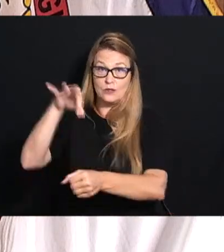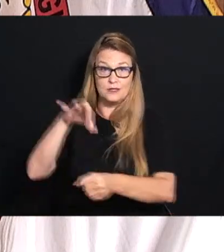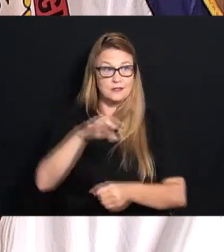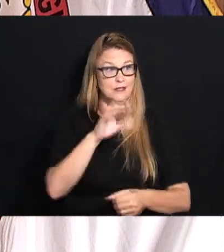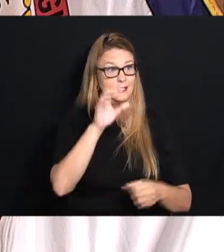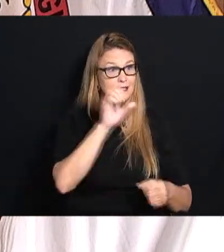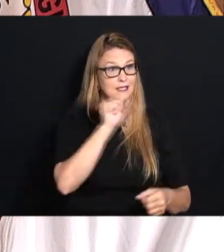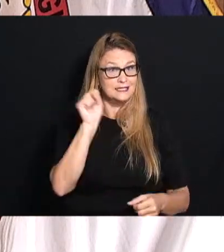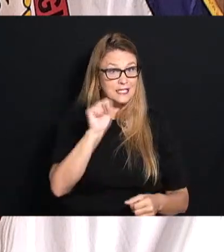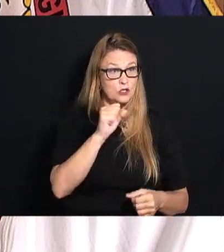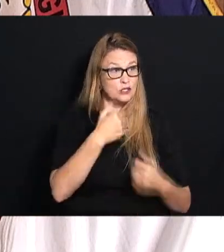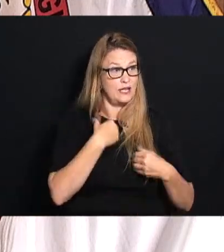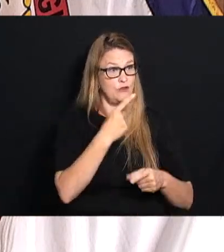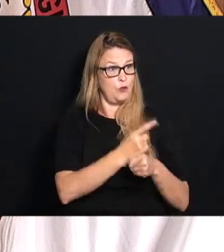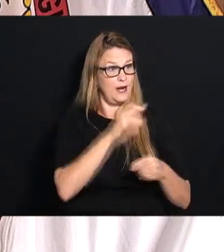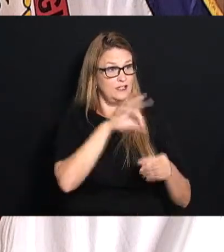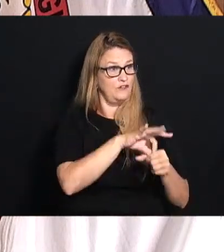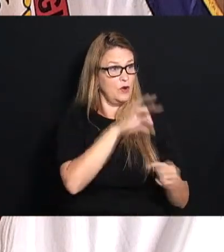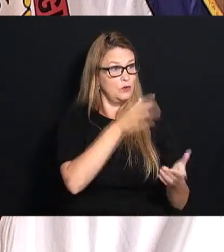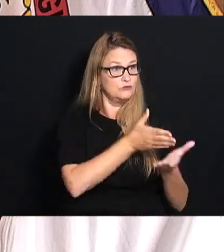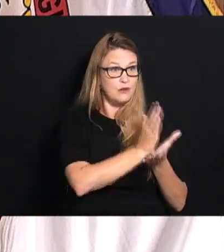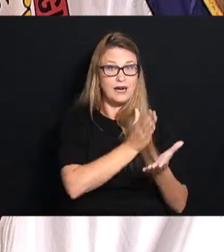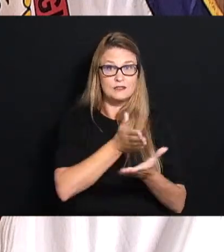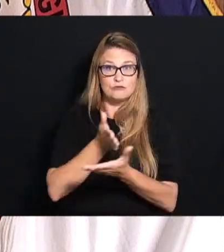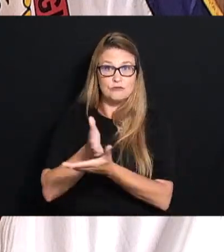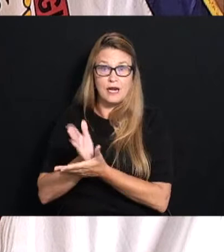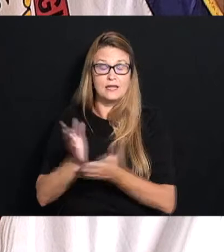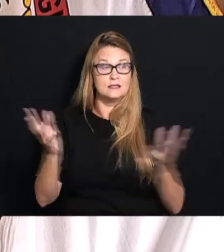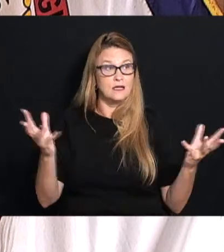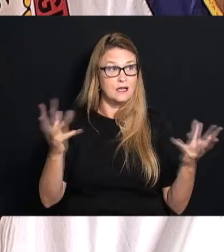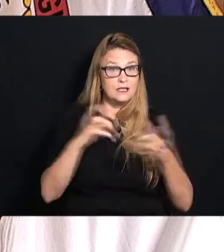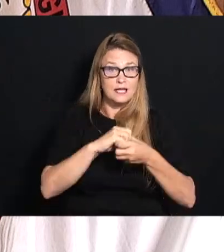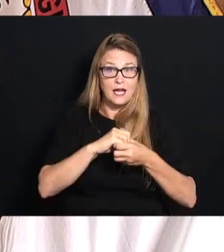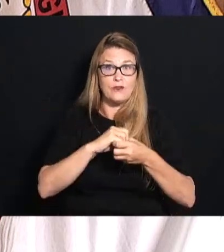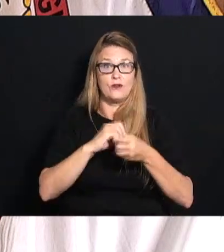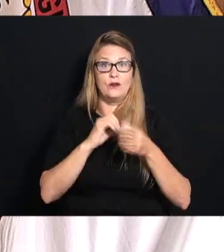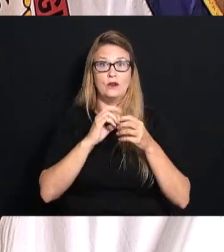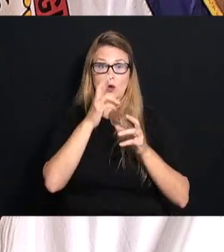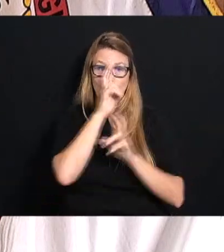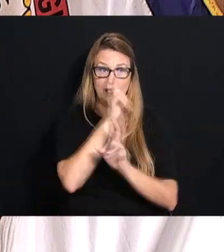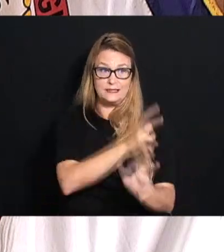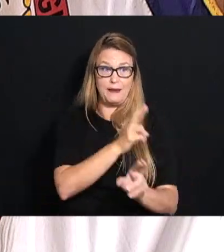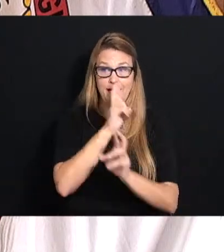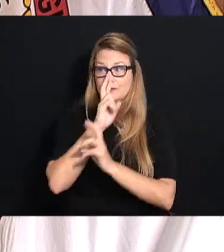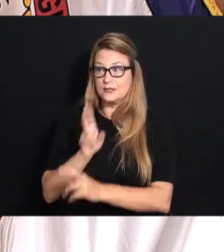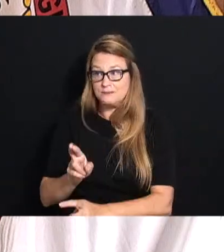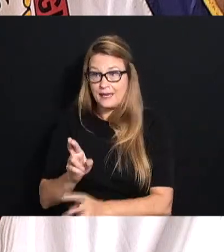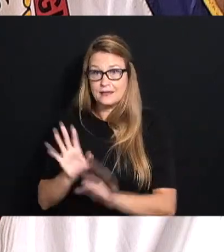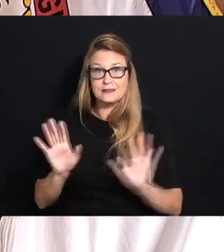vote. They should all have voices, and we should all try to work together and respect one another,